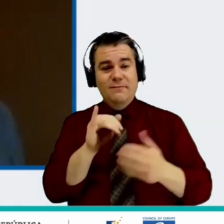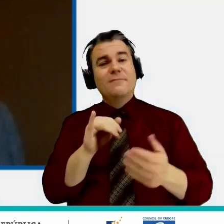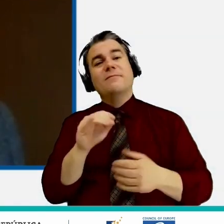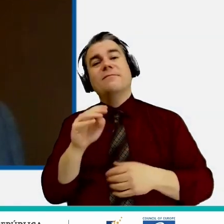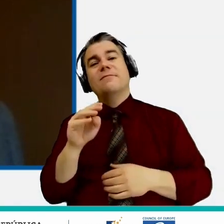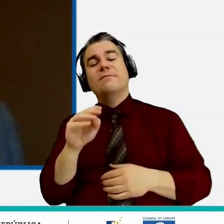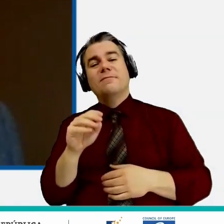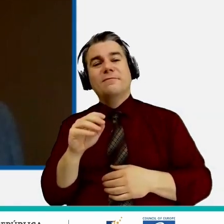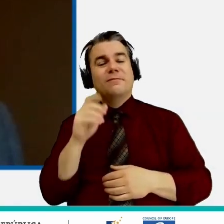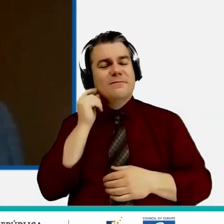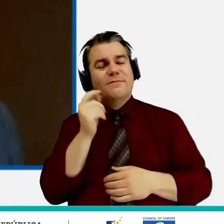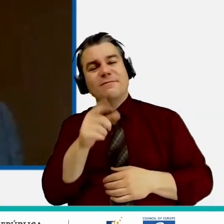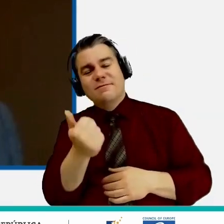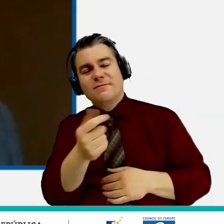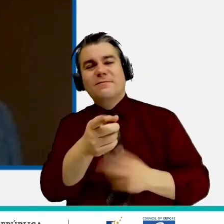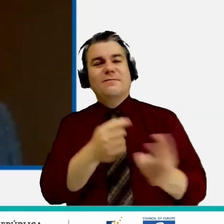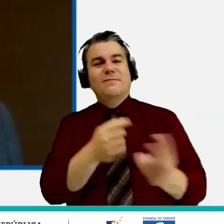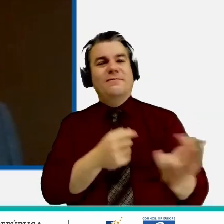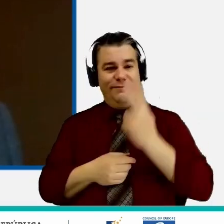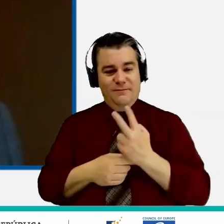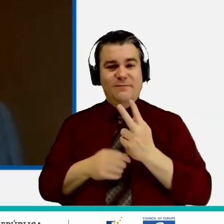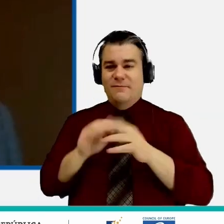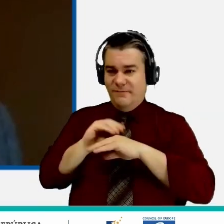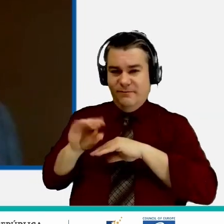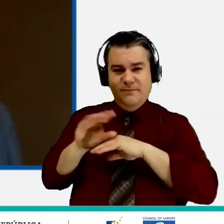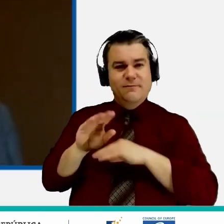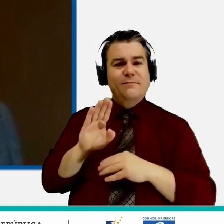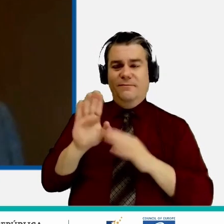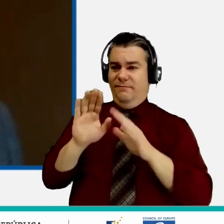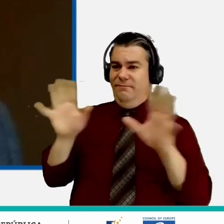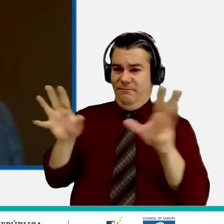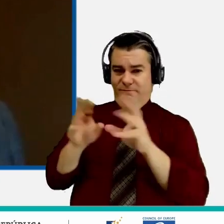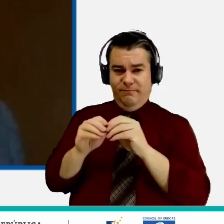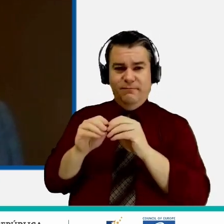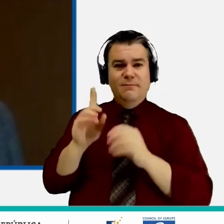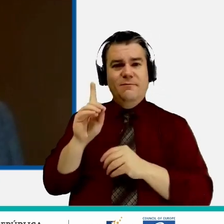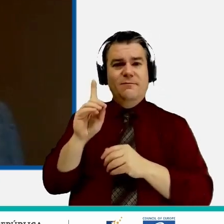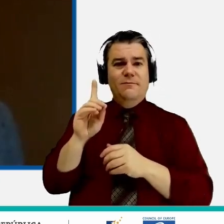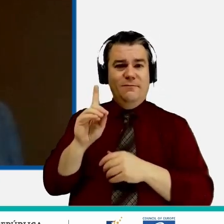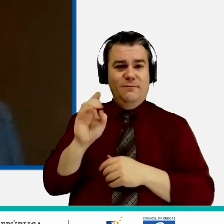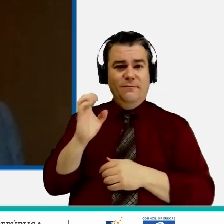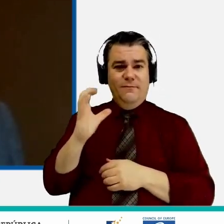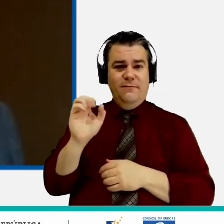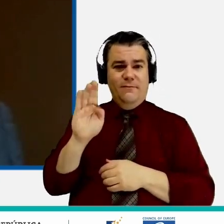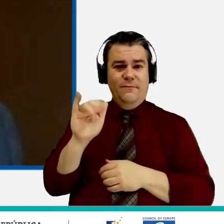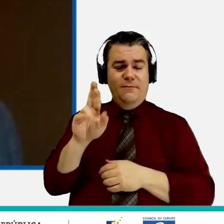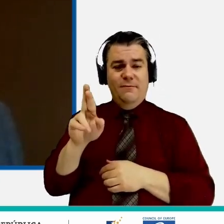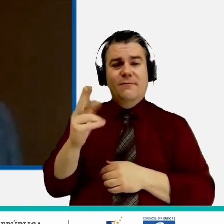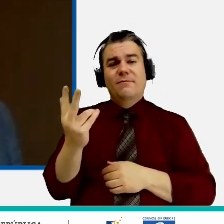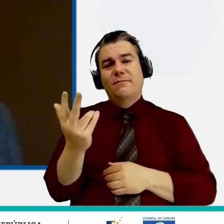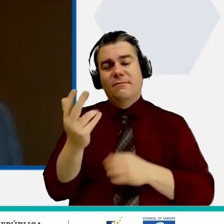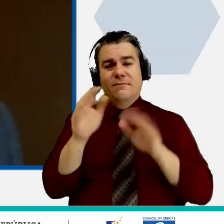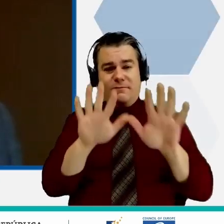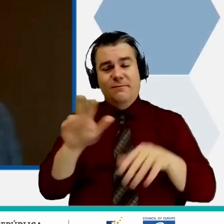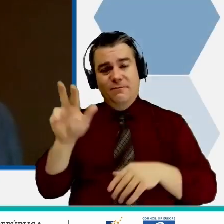meeting at the advisory board session that is scheduled for the 13th of December. There is a great opportunity between our